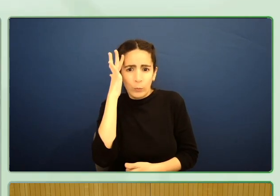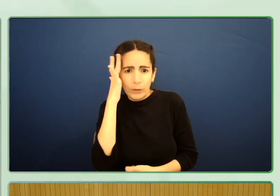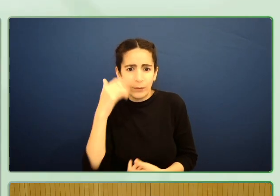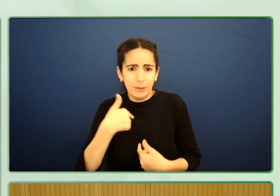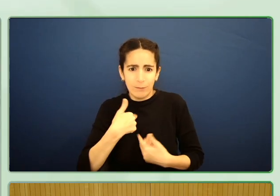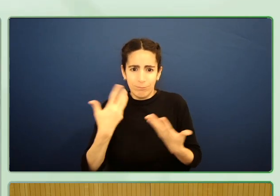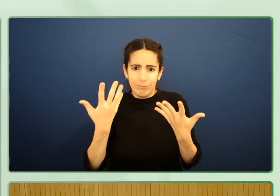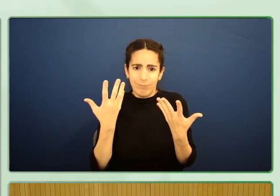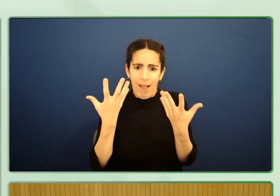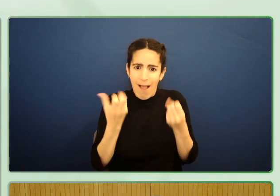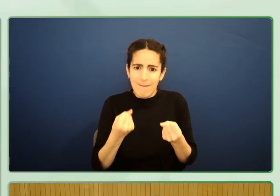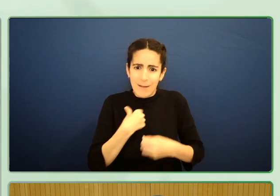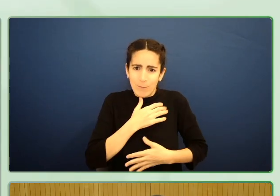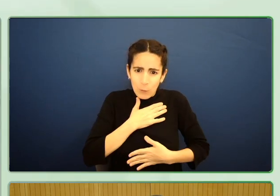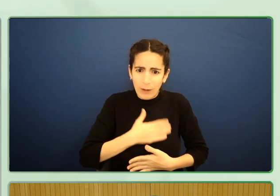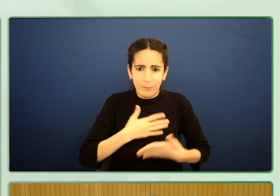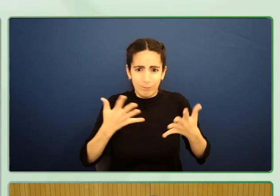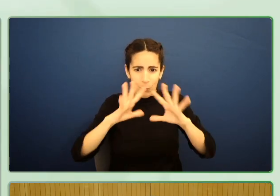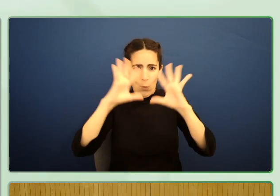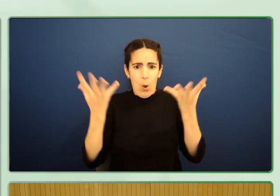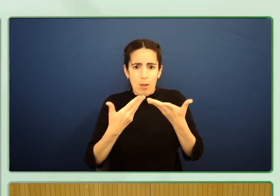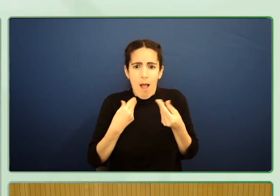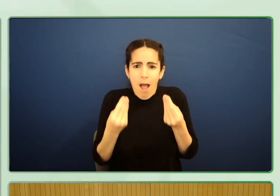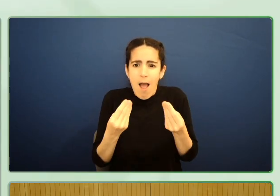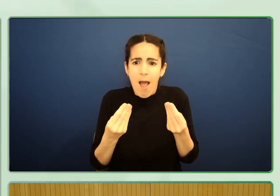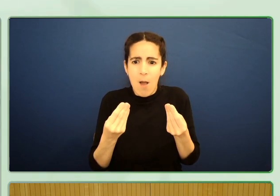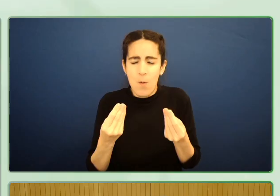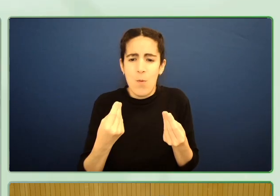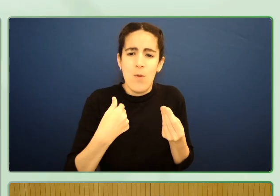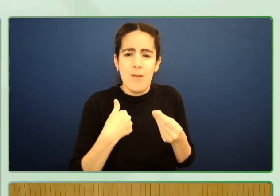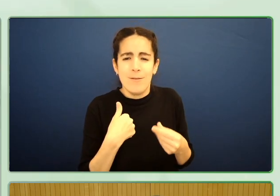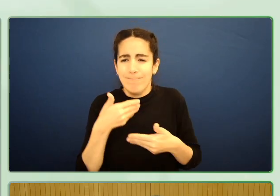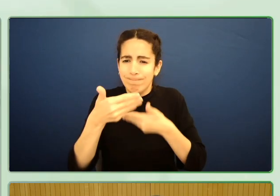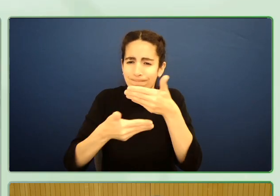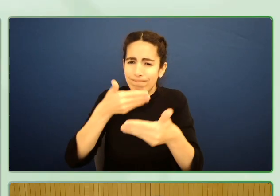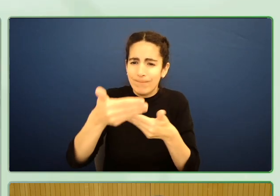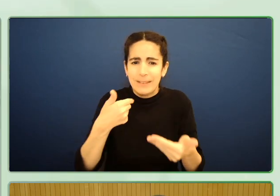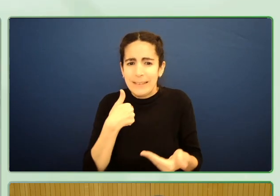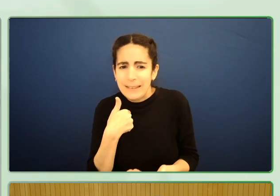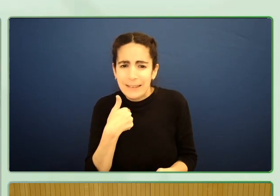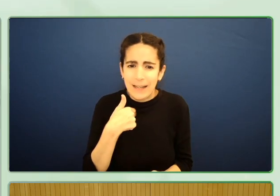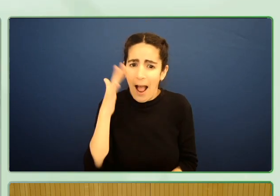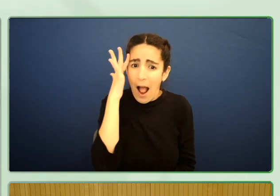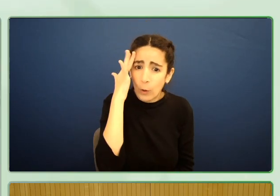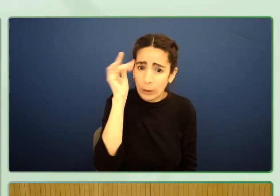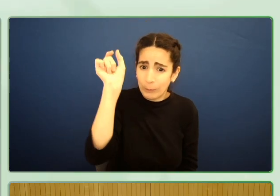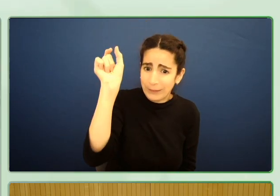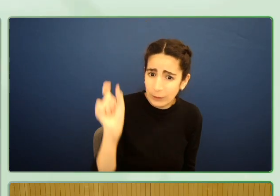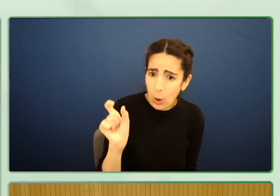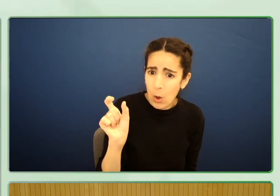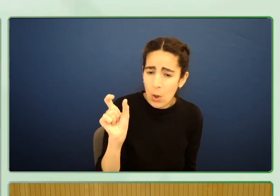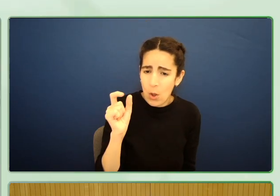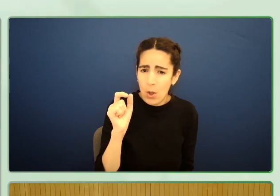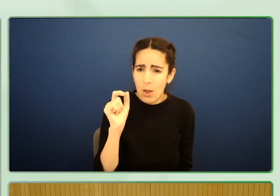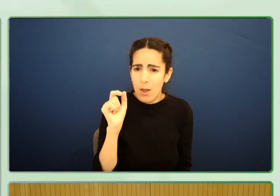one person with autism, I prefer to say autistic person, but there's other, we can talk about it later. You met only